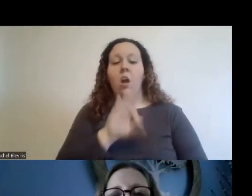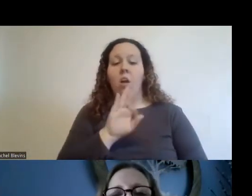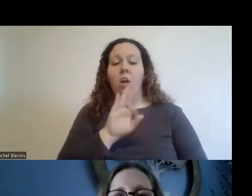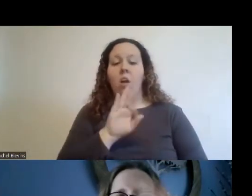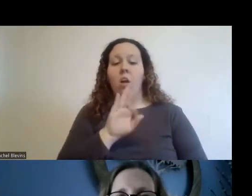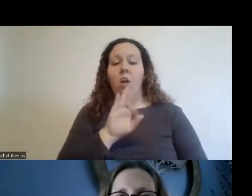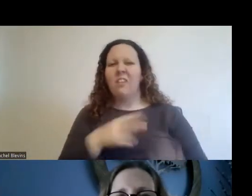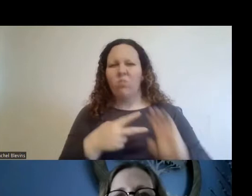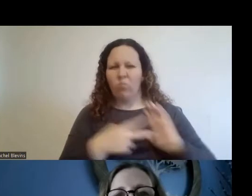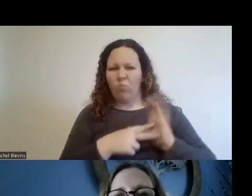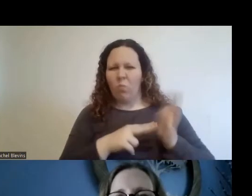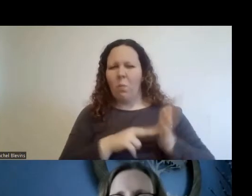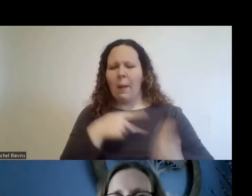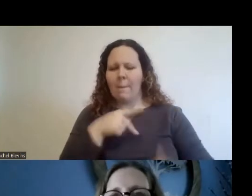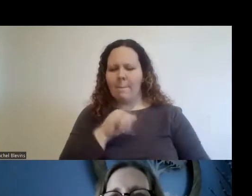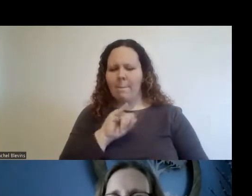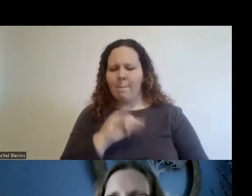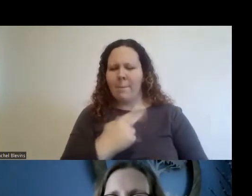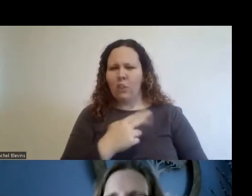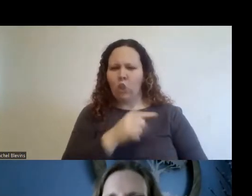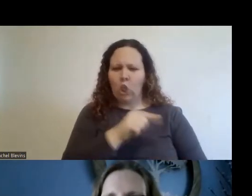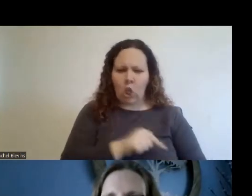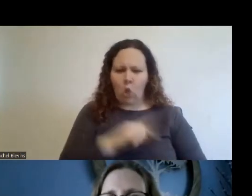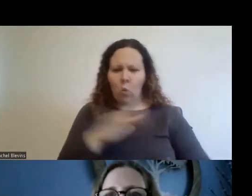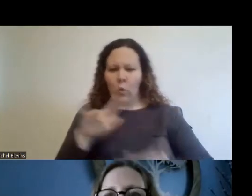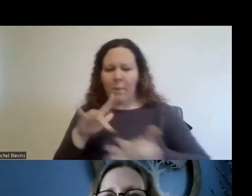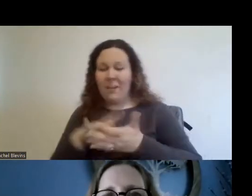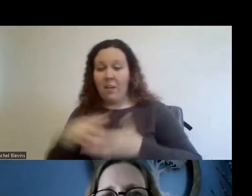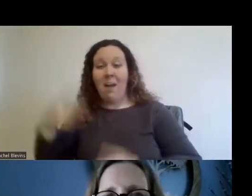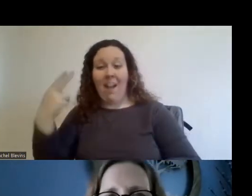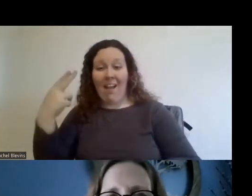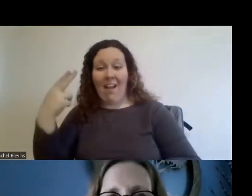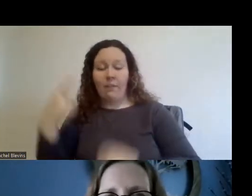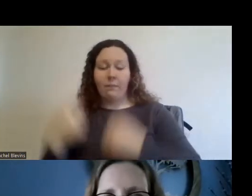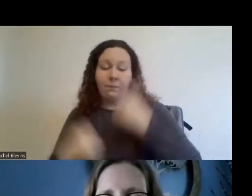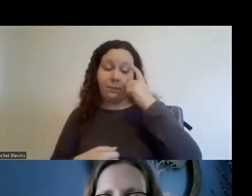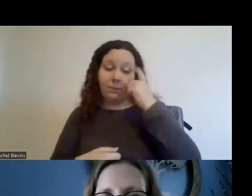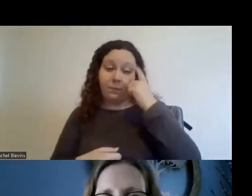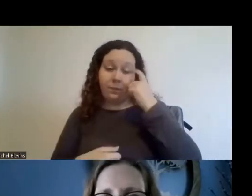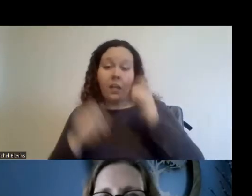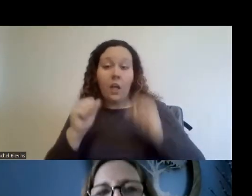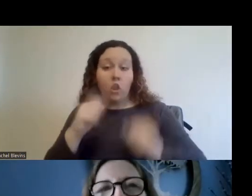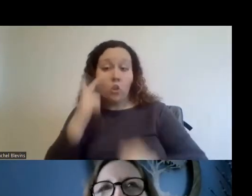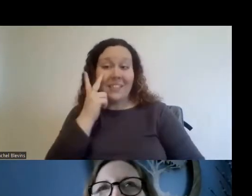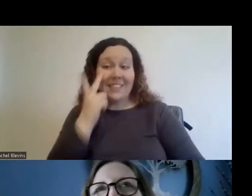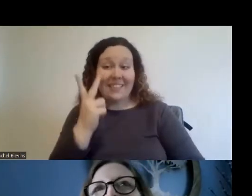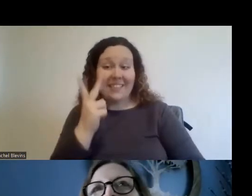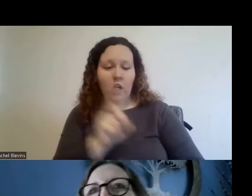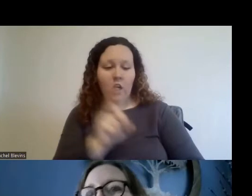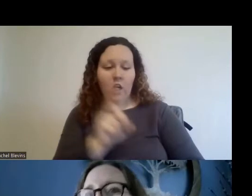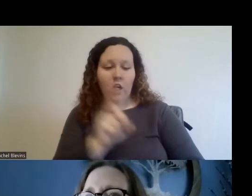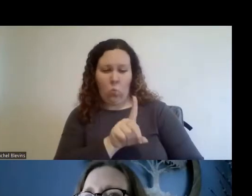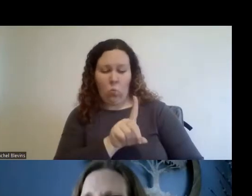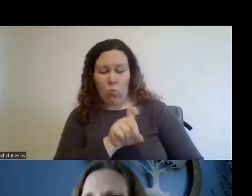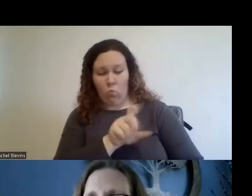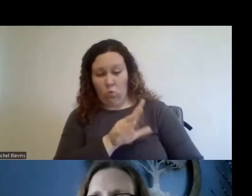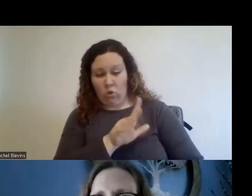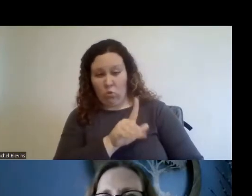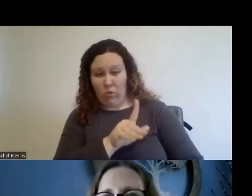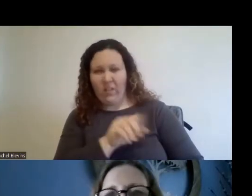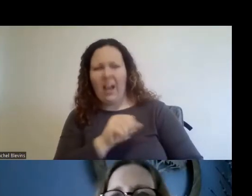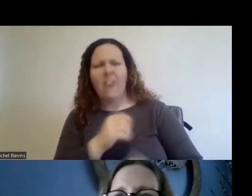pitch. So it's low pitch, medium pitch, high pitch. And you can see it goes from 125, which is mostly, you can feel